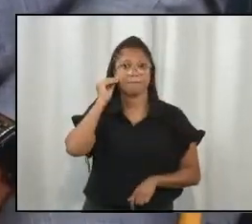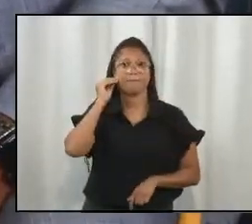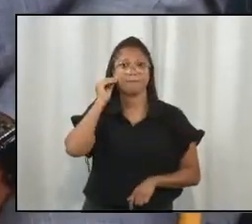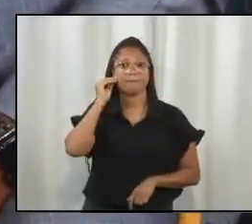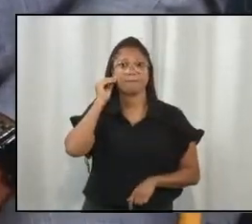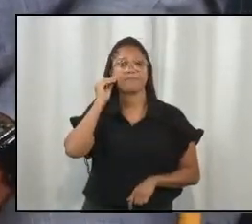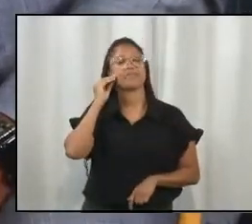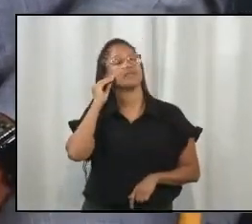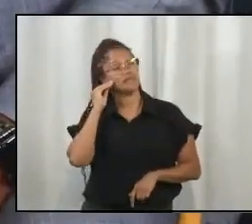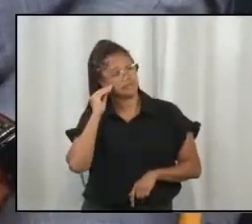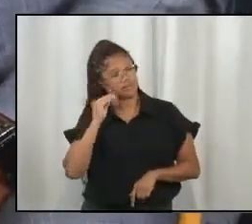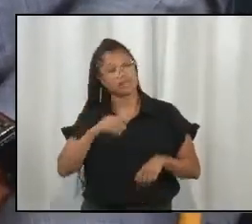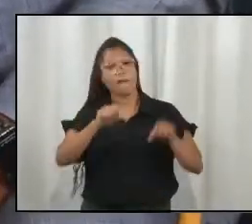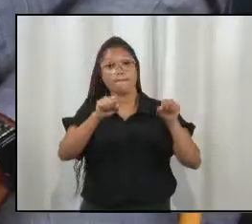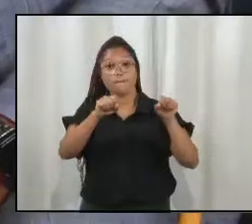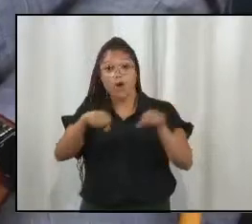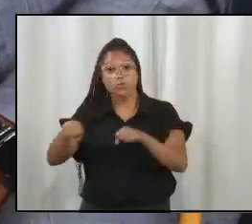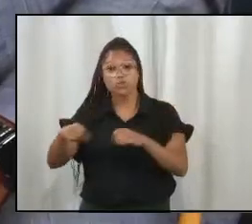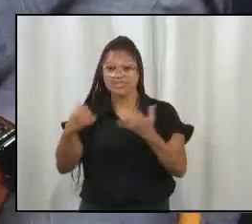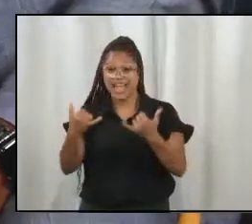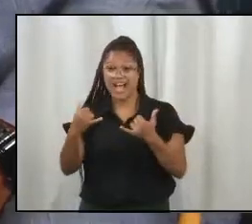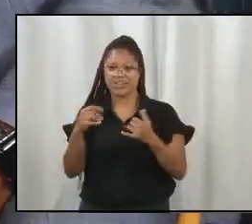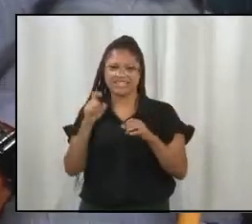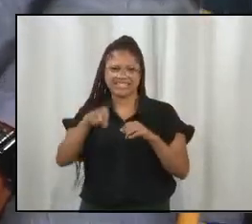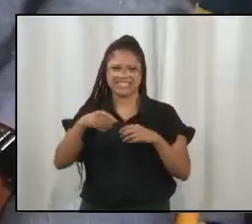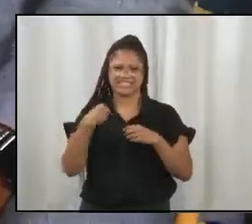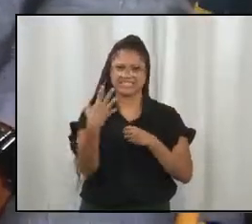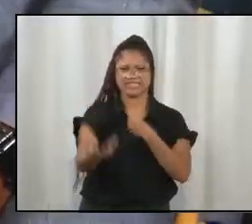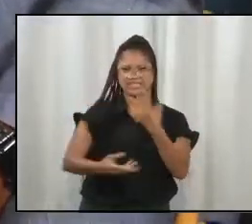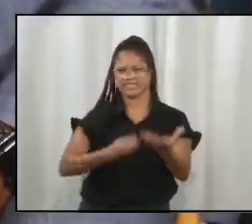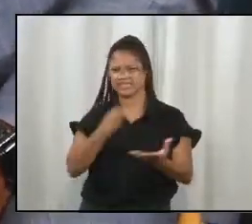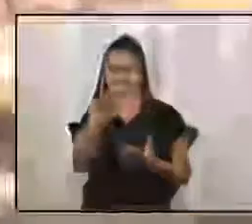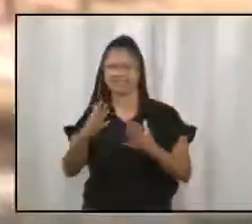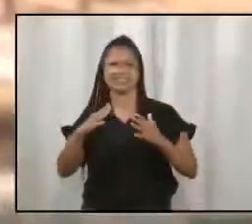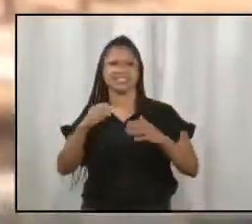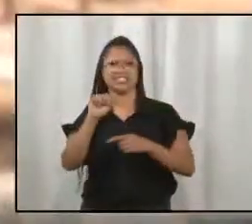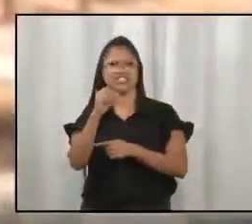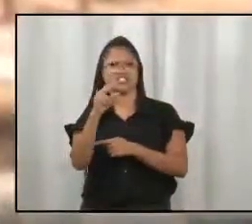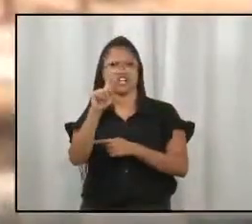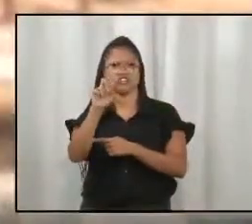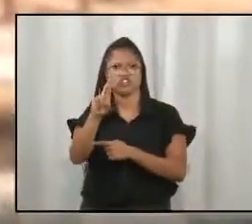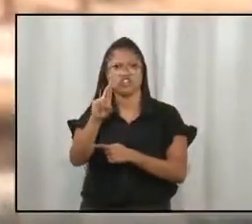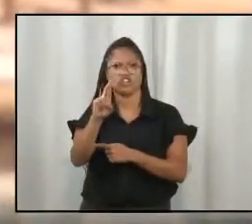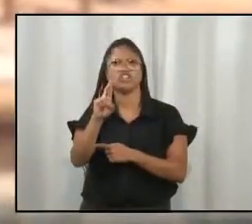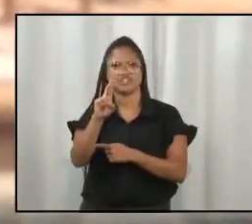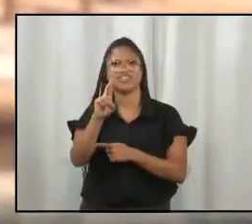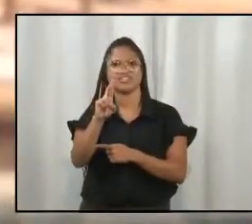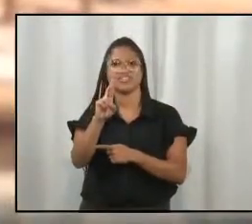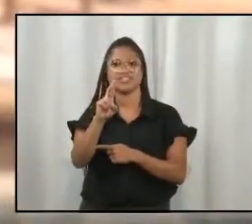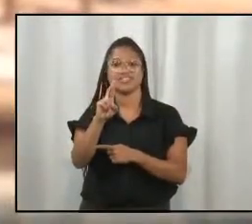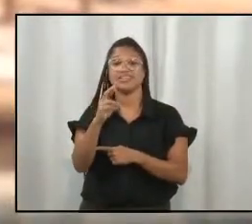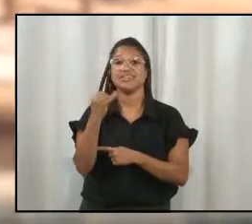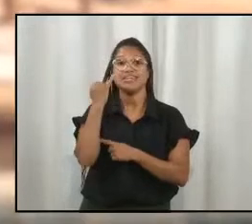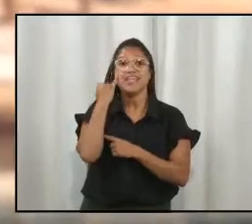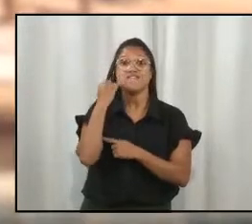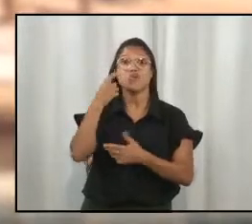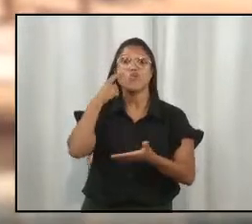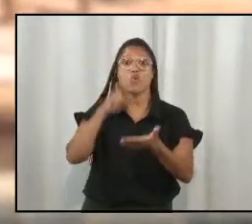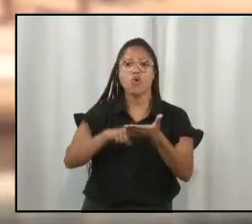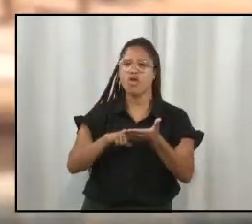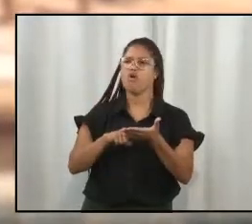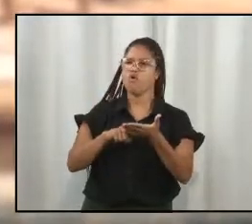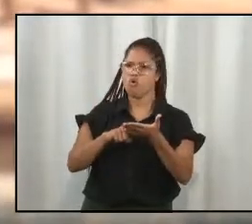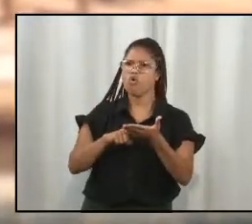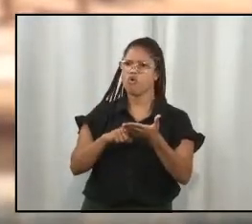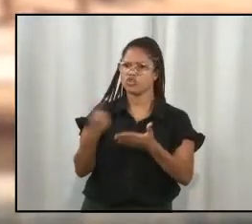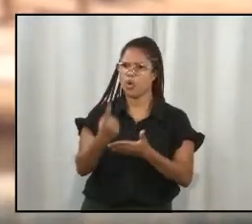where possible, we are really focused on providing shelter and housing first. We know that having a stable and secure and safe place to